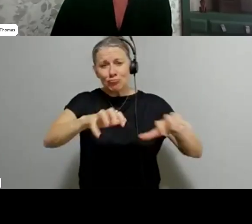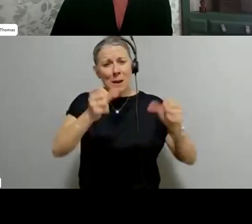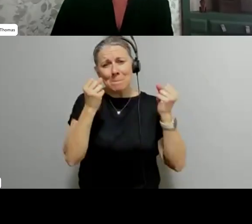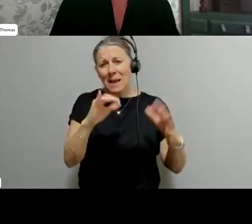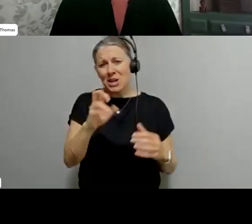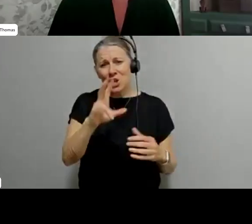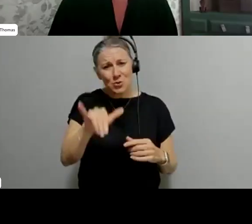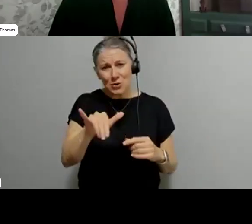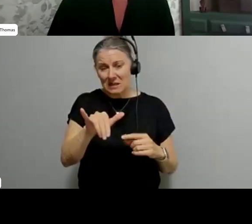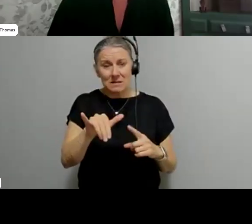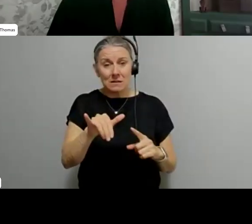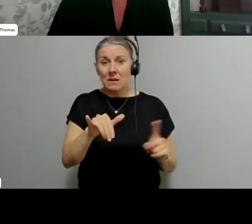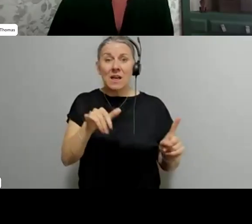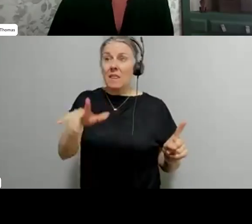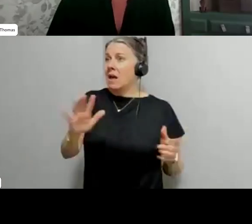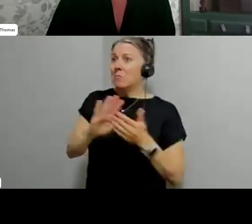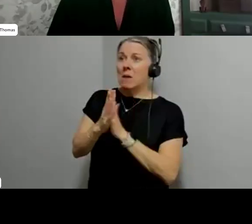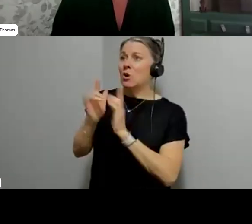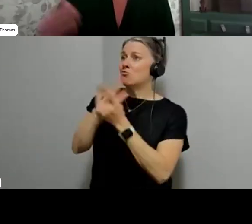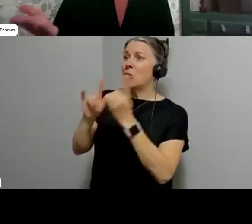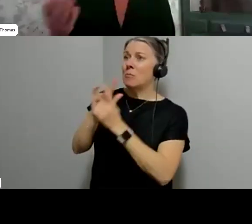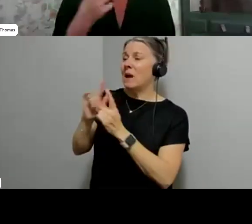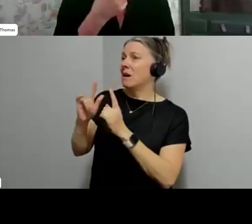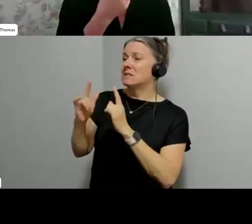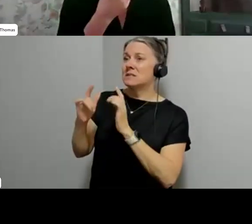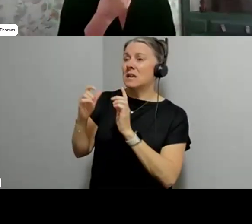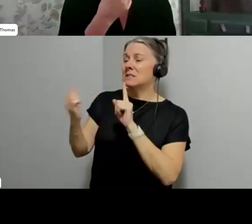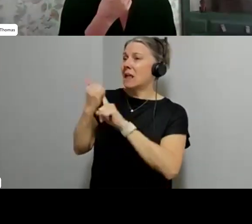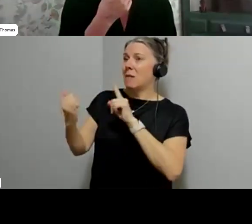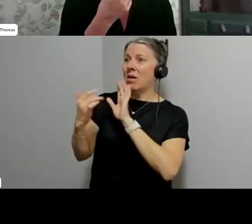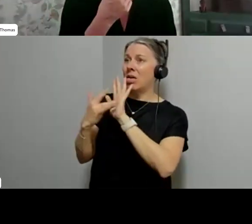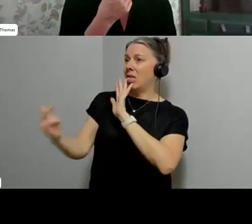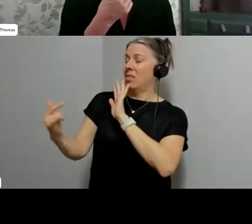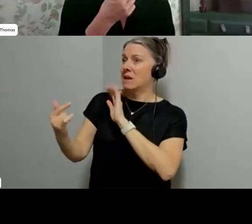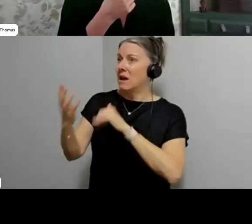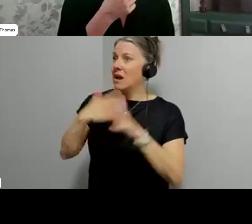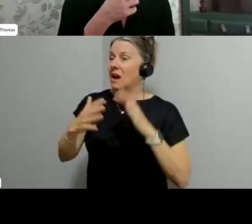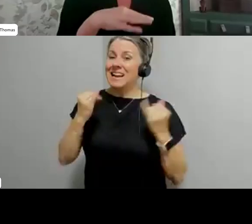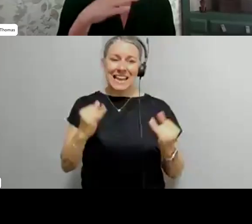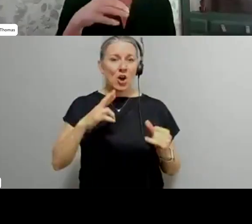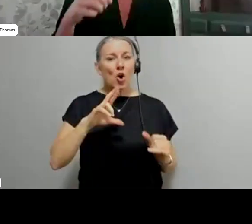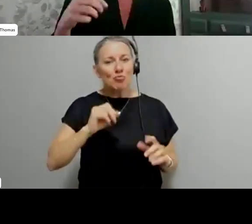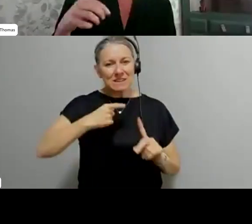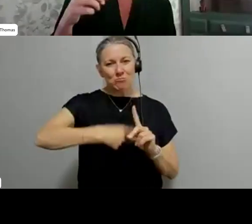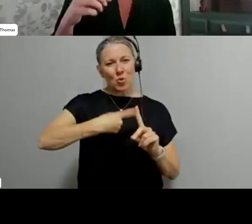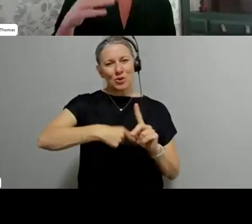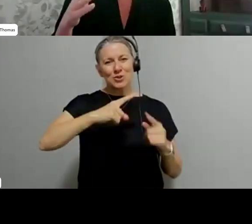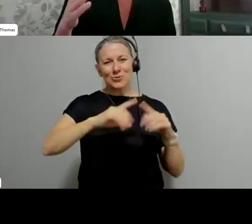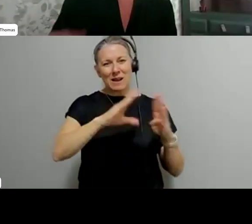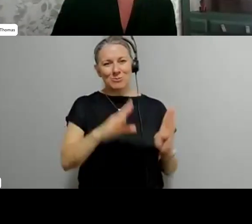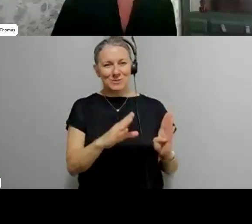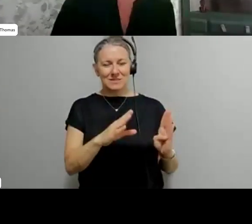their house because they got caught up in a romance scam. And it's interesting that Moira brought that up too, because all of my seniors,